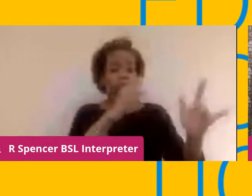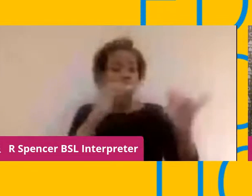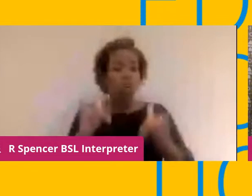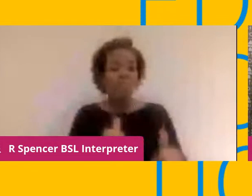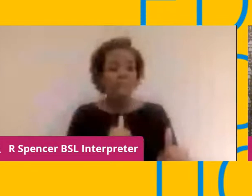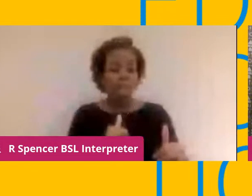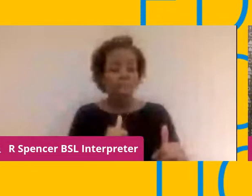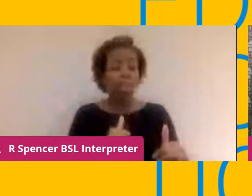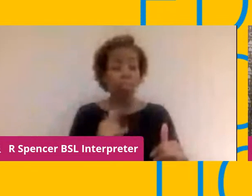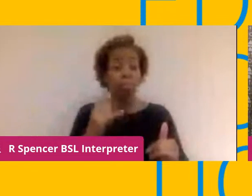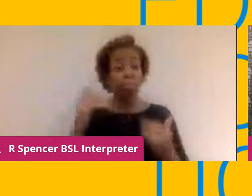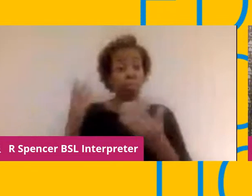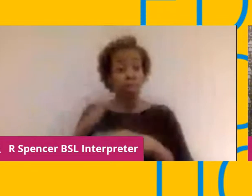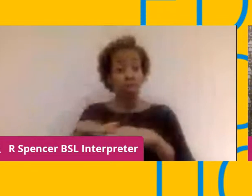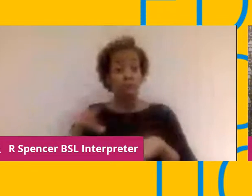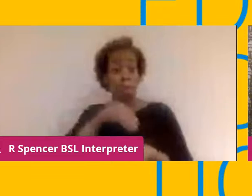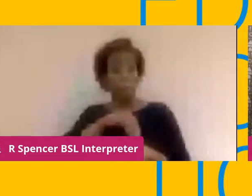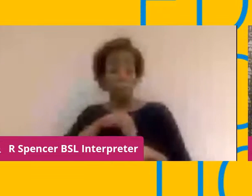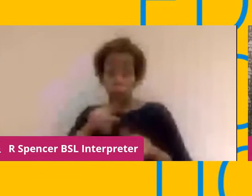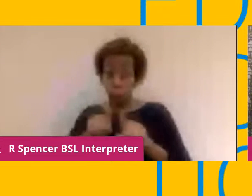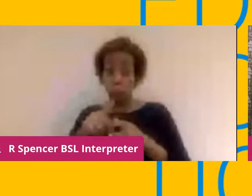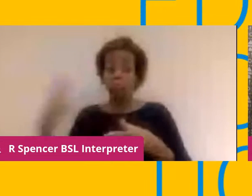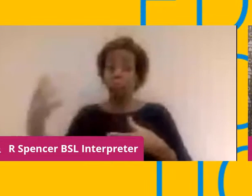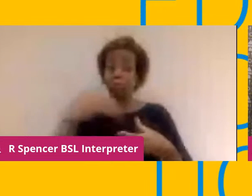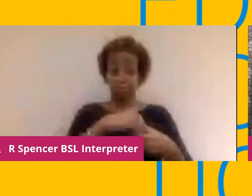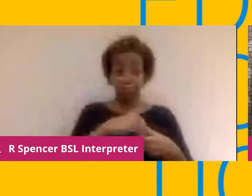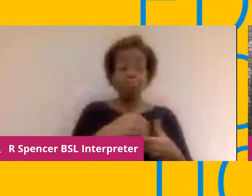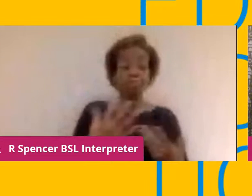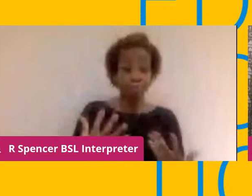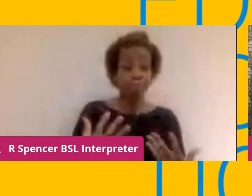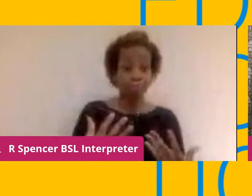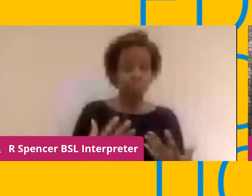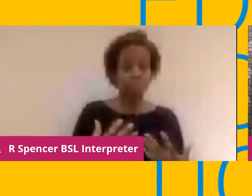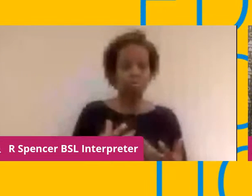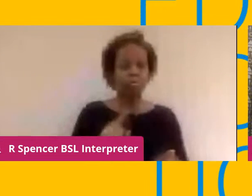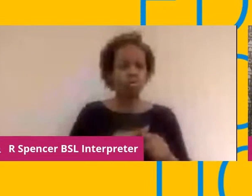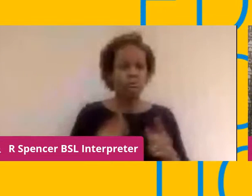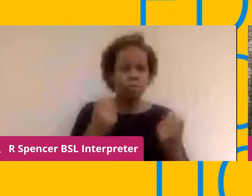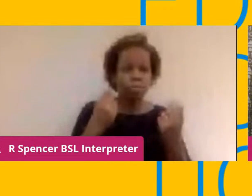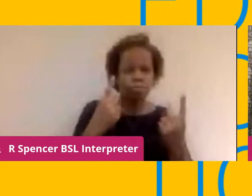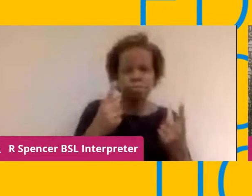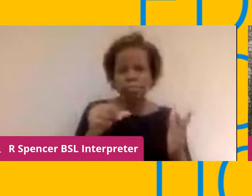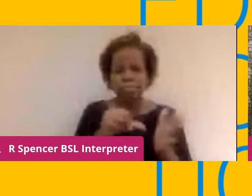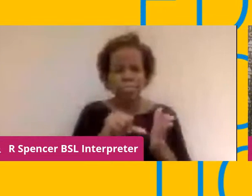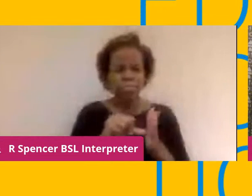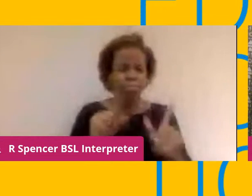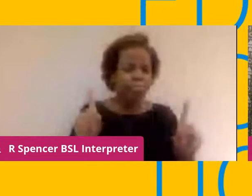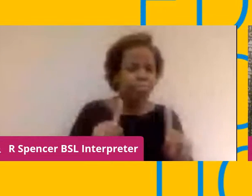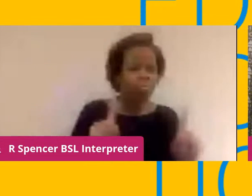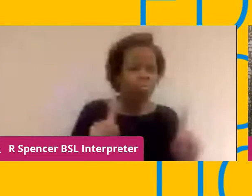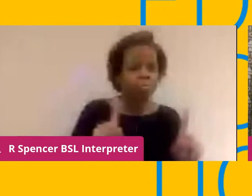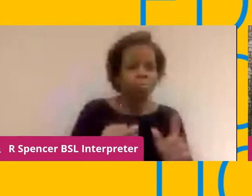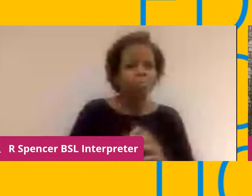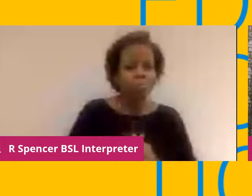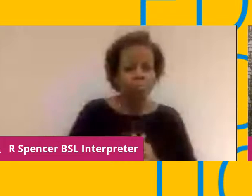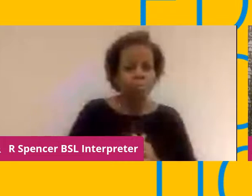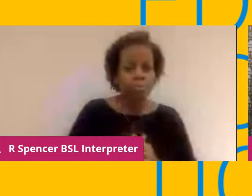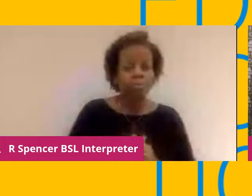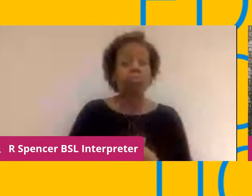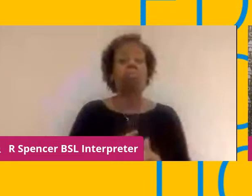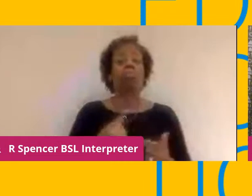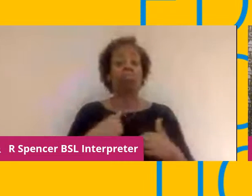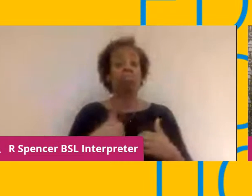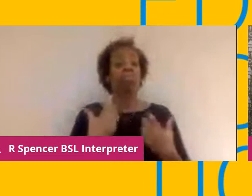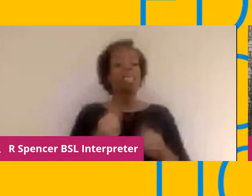up to non-members as well, trying to, again, get to the heart of what their key issues are. And we'll help you centrally to put something together with that. We've got some stress